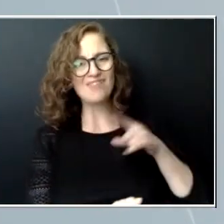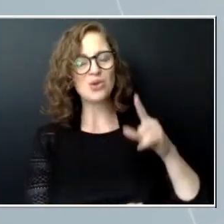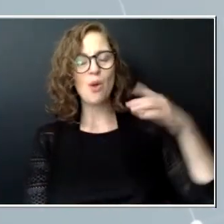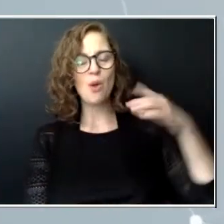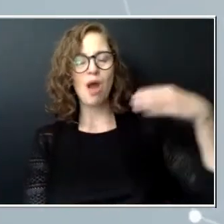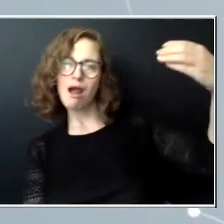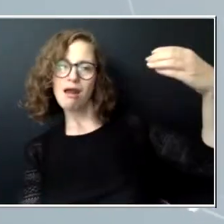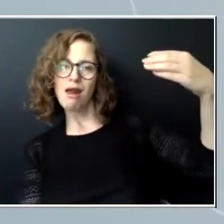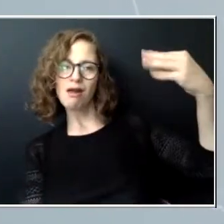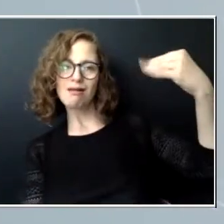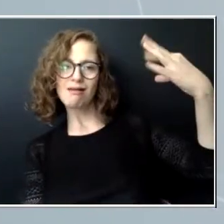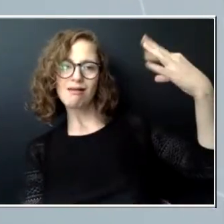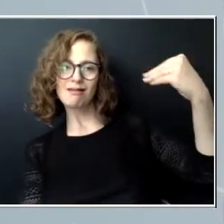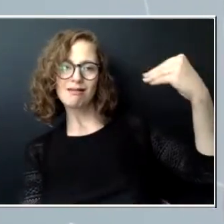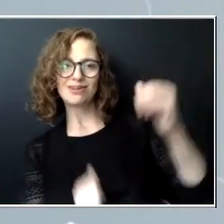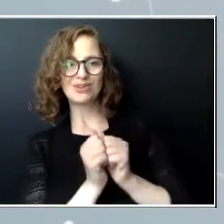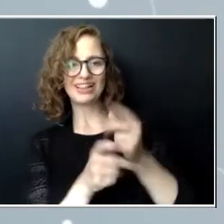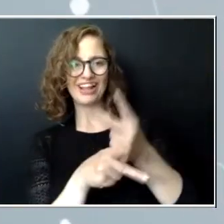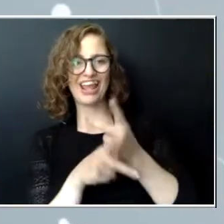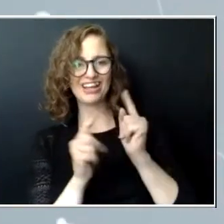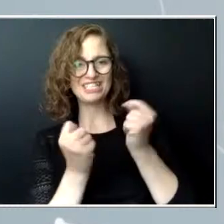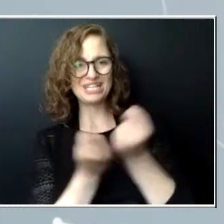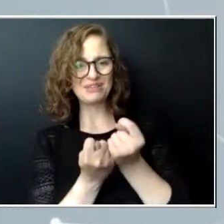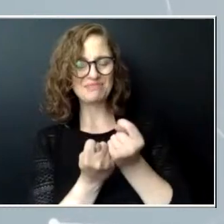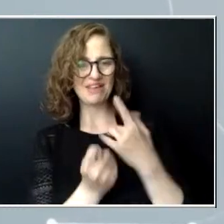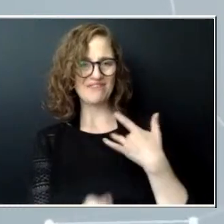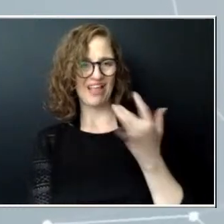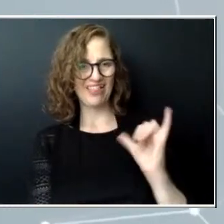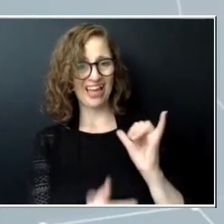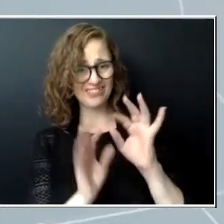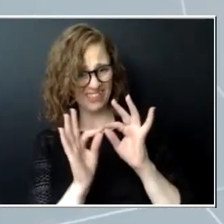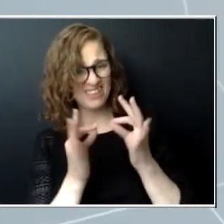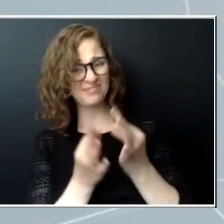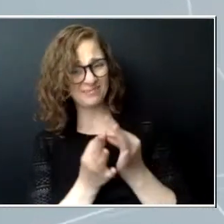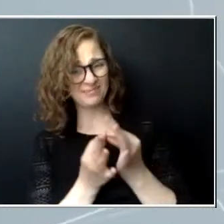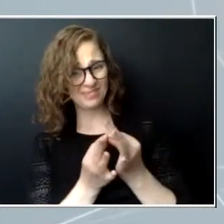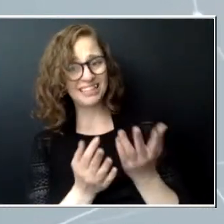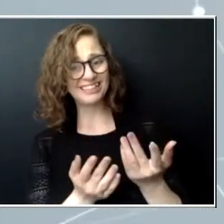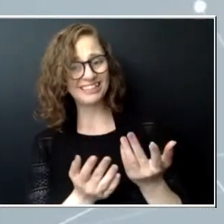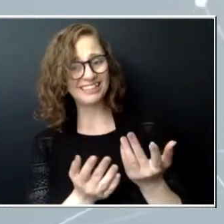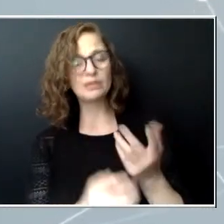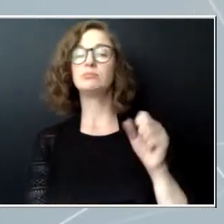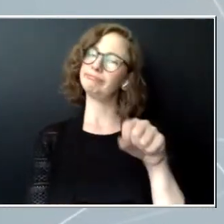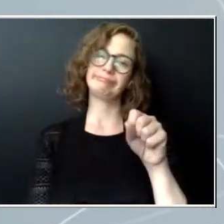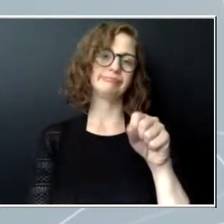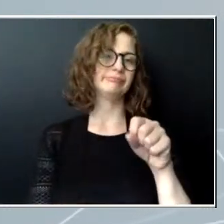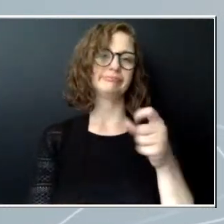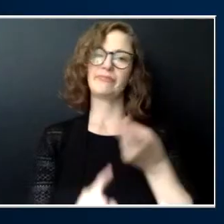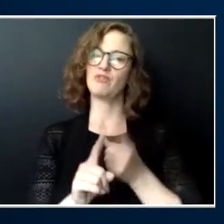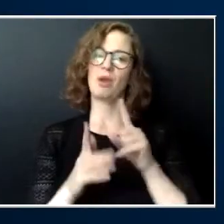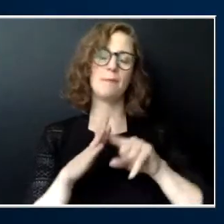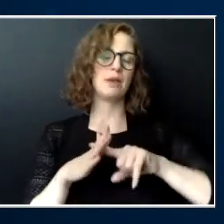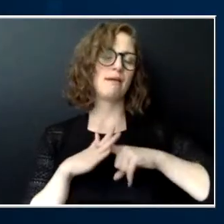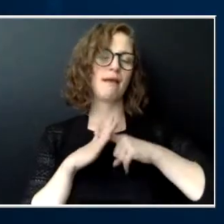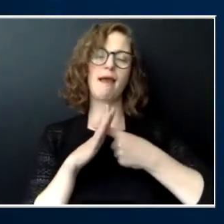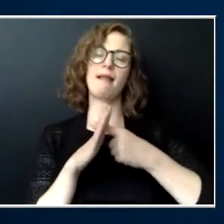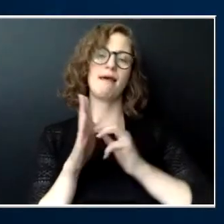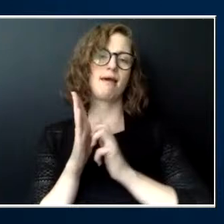what, family inside this hospital? Yeah, from the beginning at the Cancer Care Center in Overland